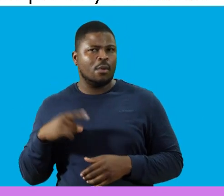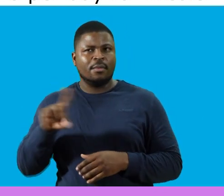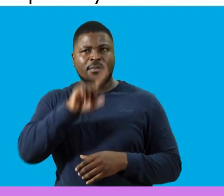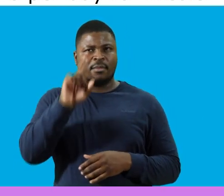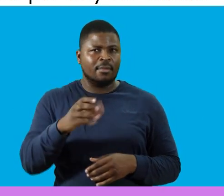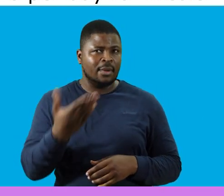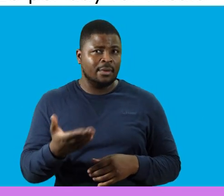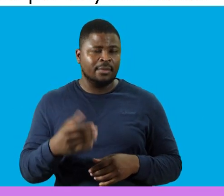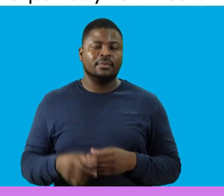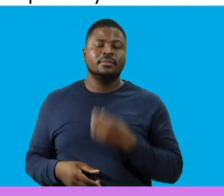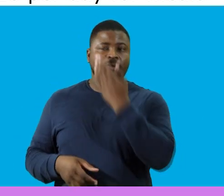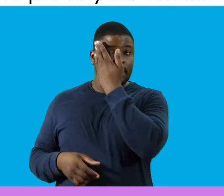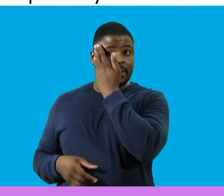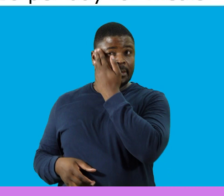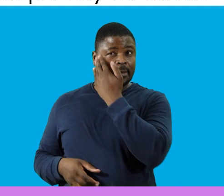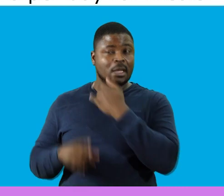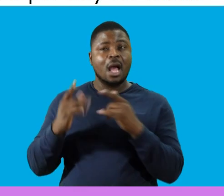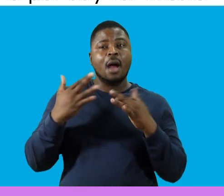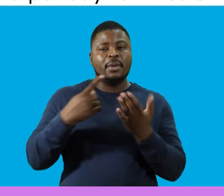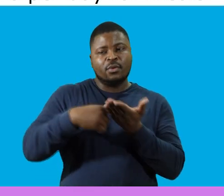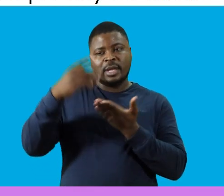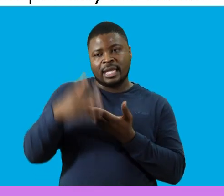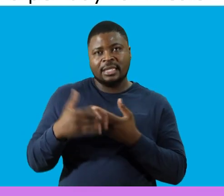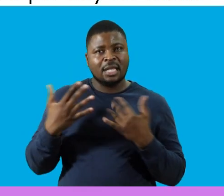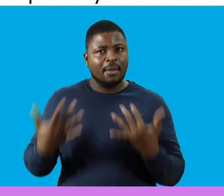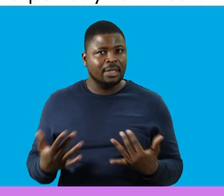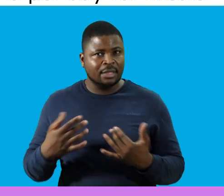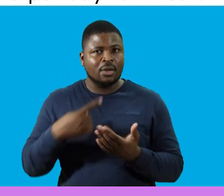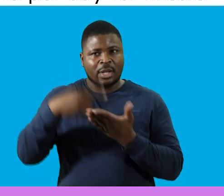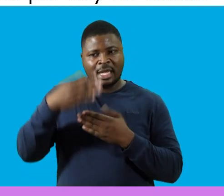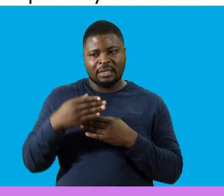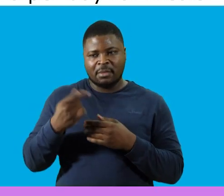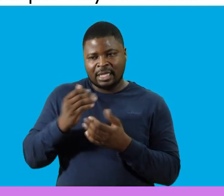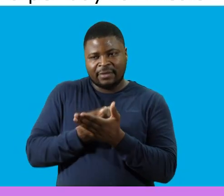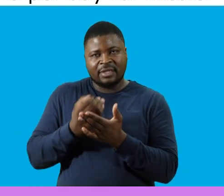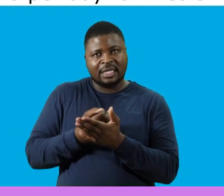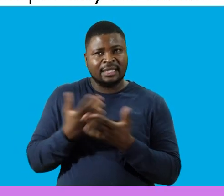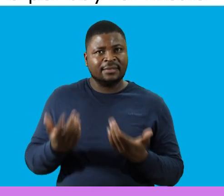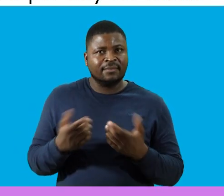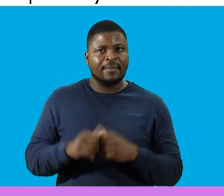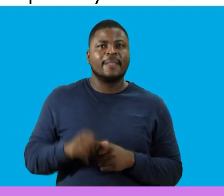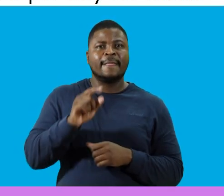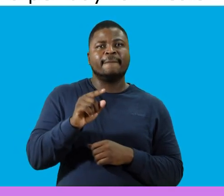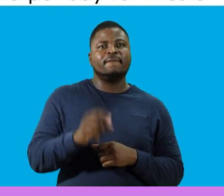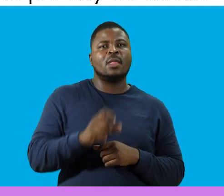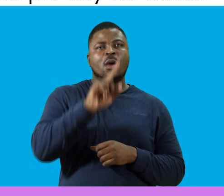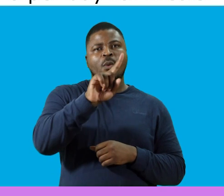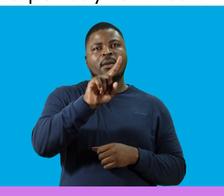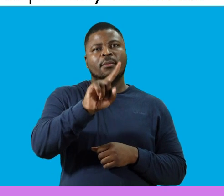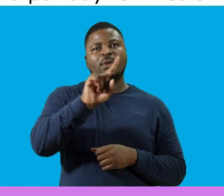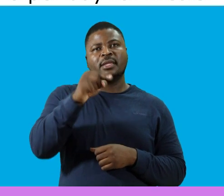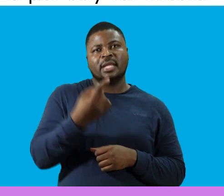trip? So, how many weekends? 1,430 divided